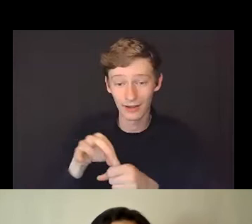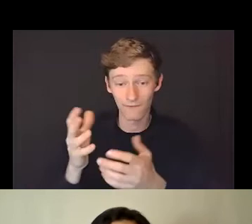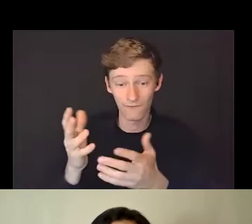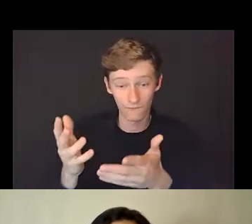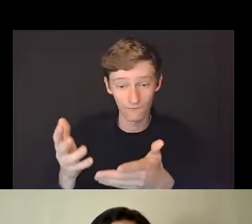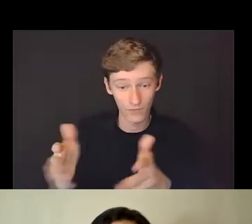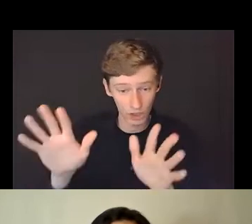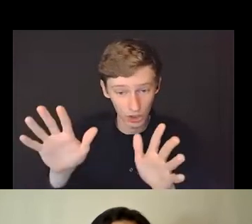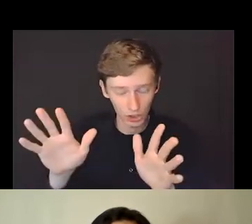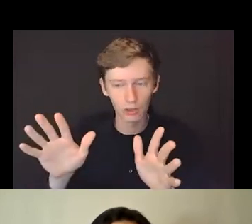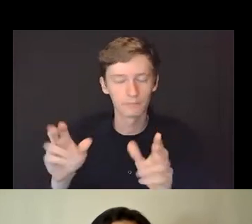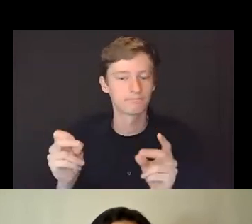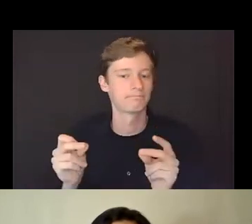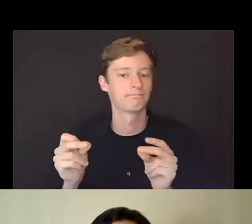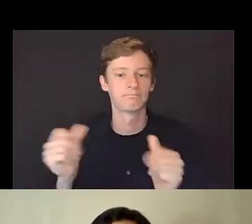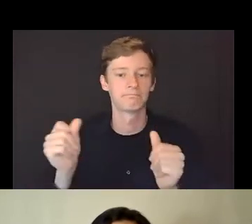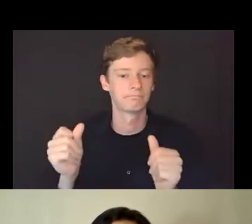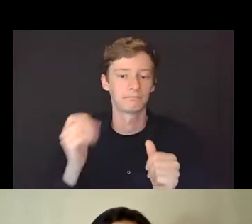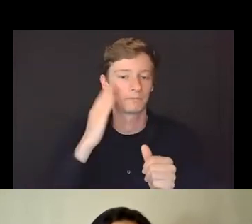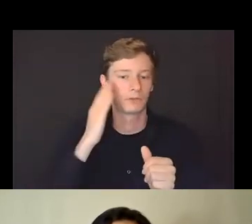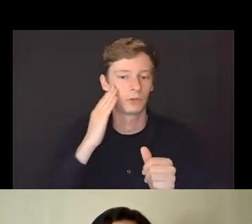that vulnerabilities were out there.